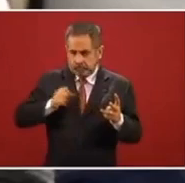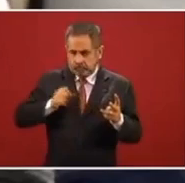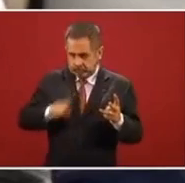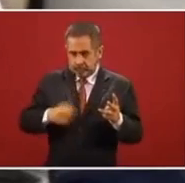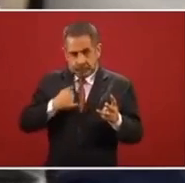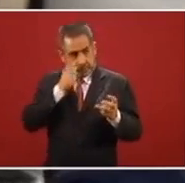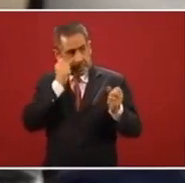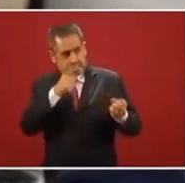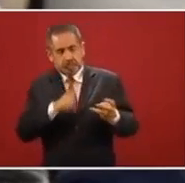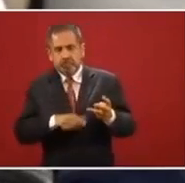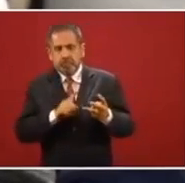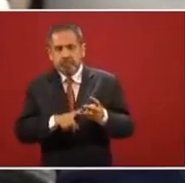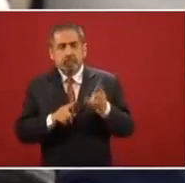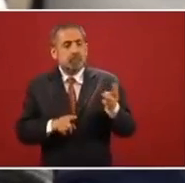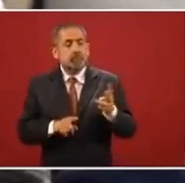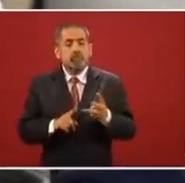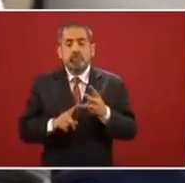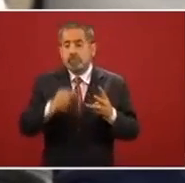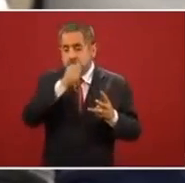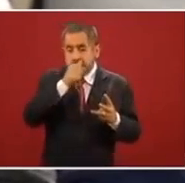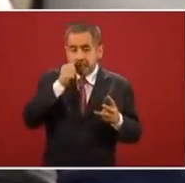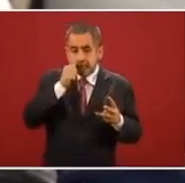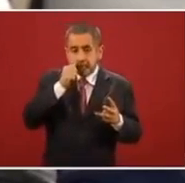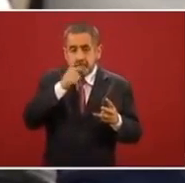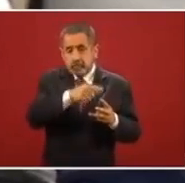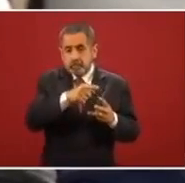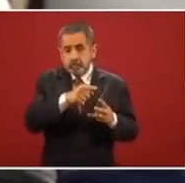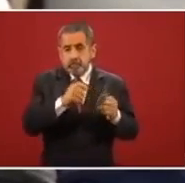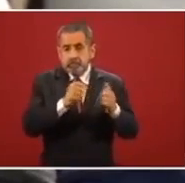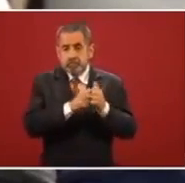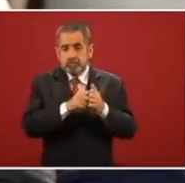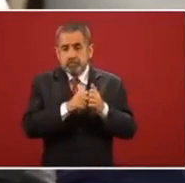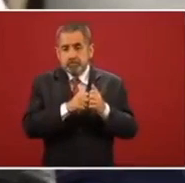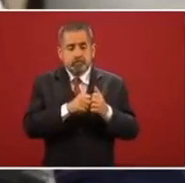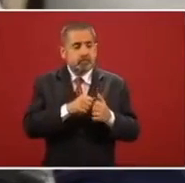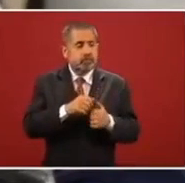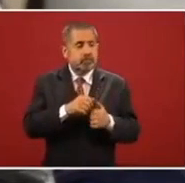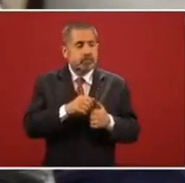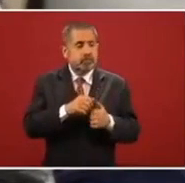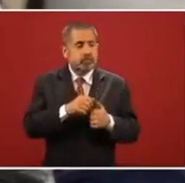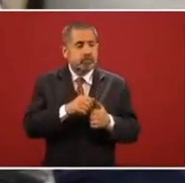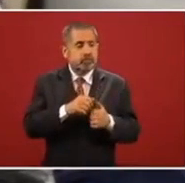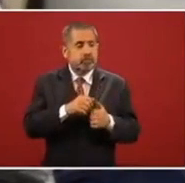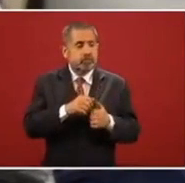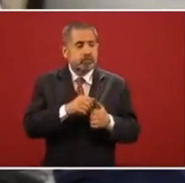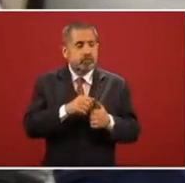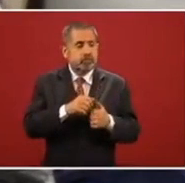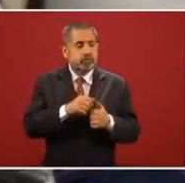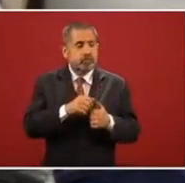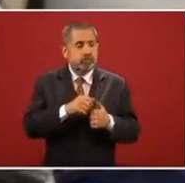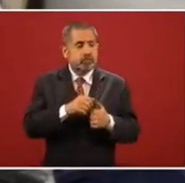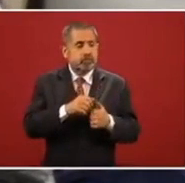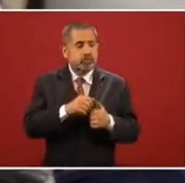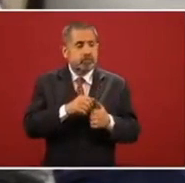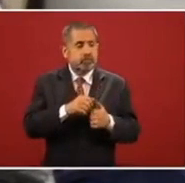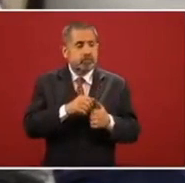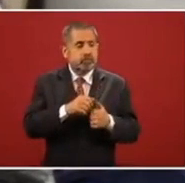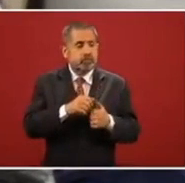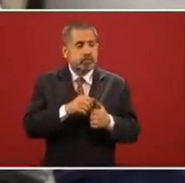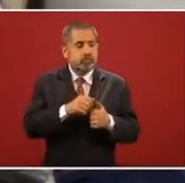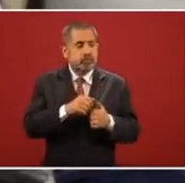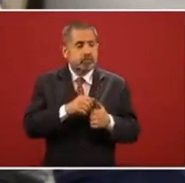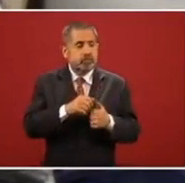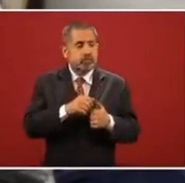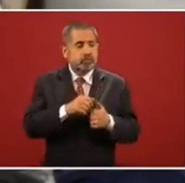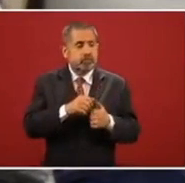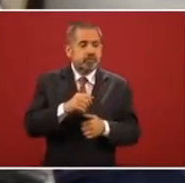well, tuvo un pequeño detalle con la carta María Campo, he had a minor problem with the letter